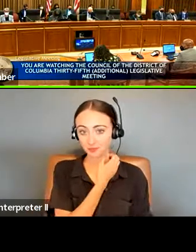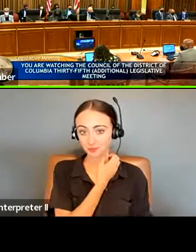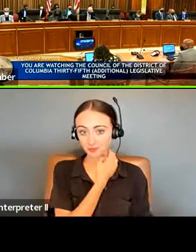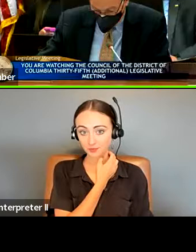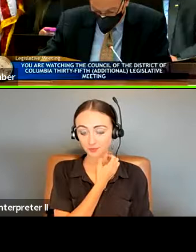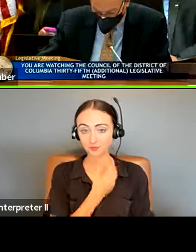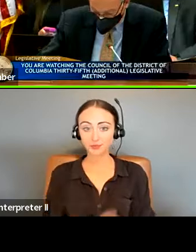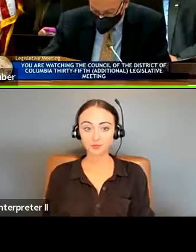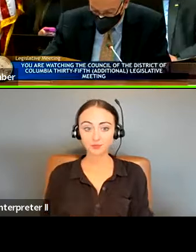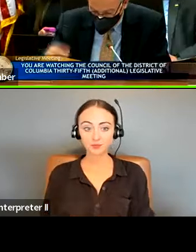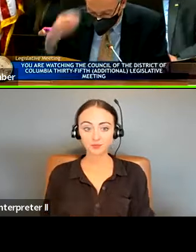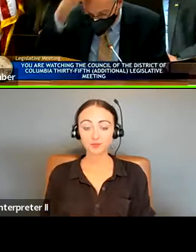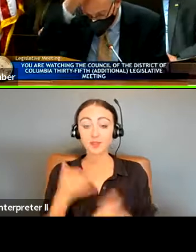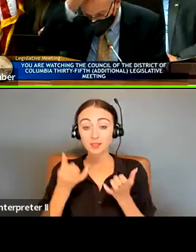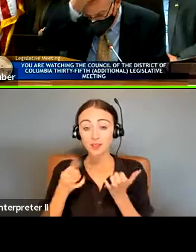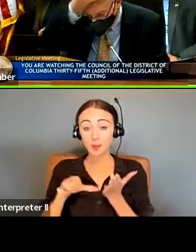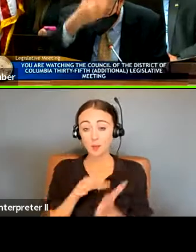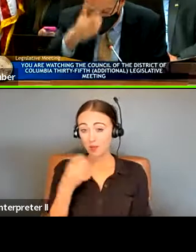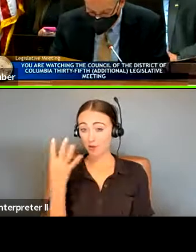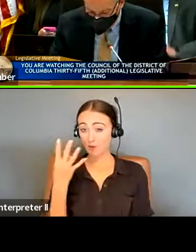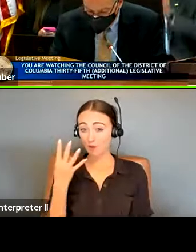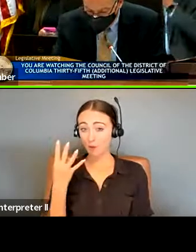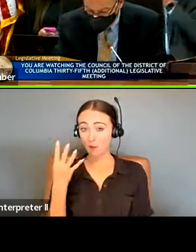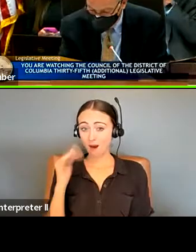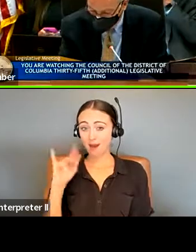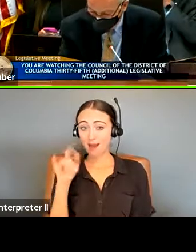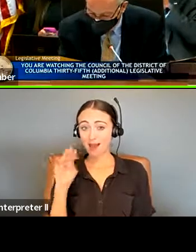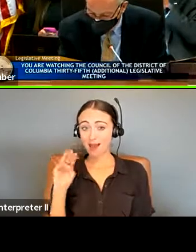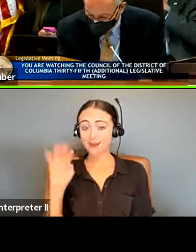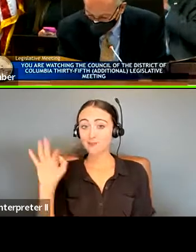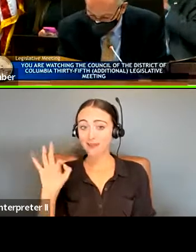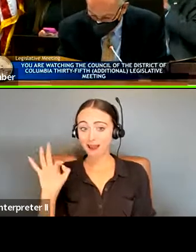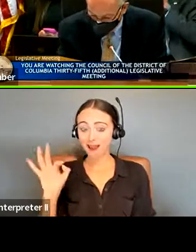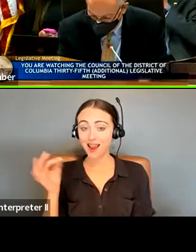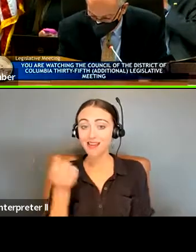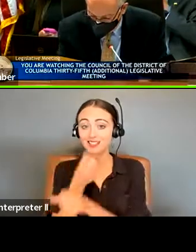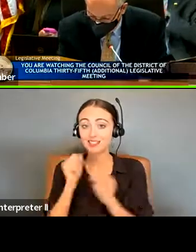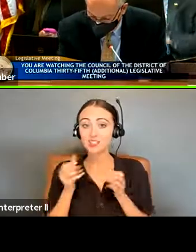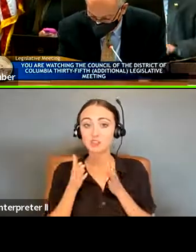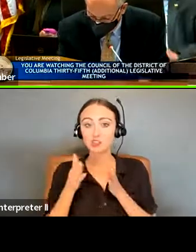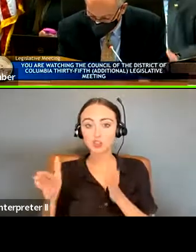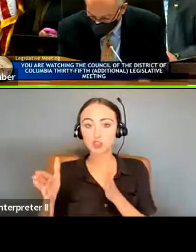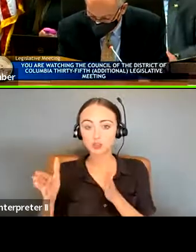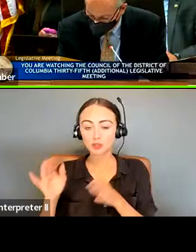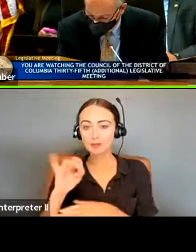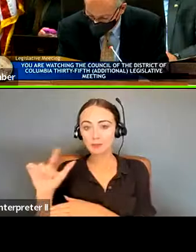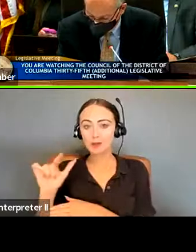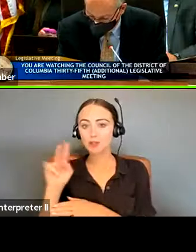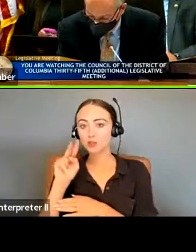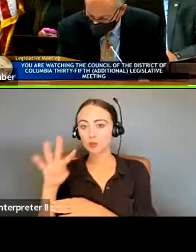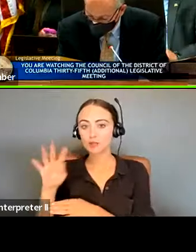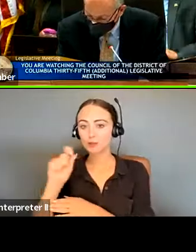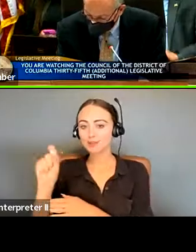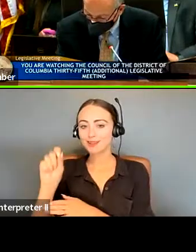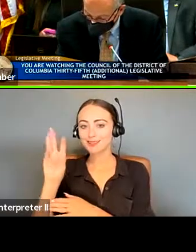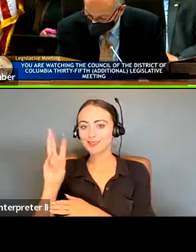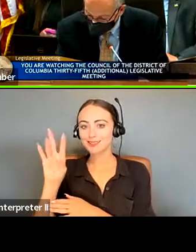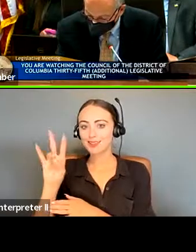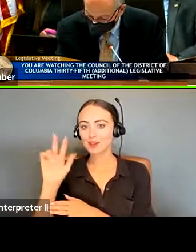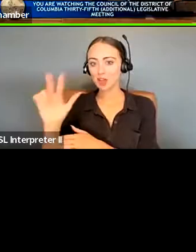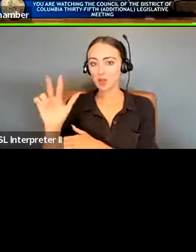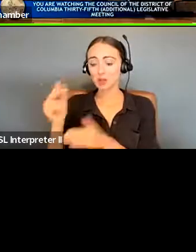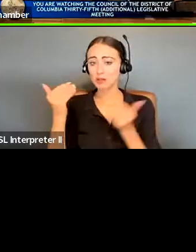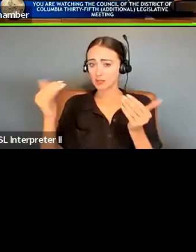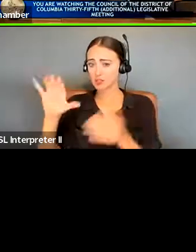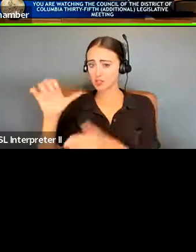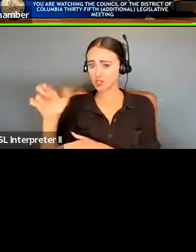We'll turn to, on page 4, item 9, Safer Streets Amendment Act of 2022, Bill 24-673. Councilmember